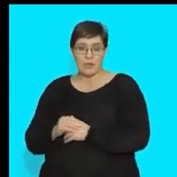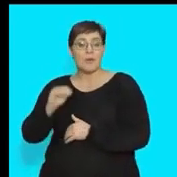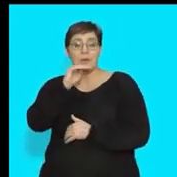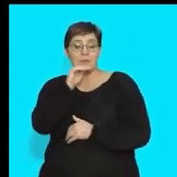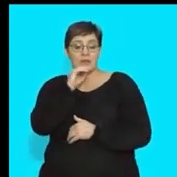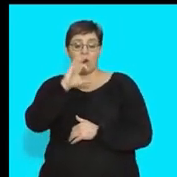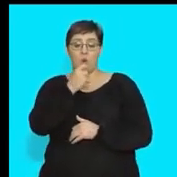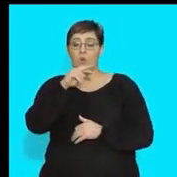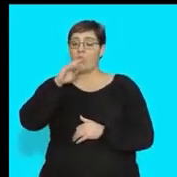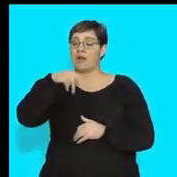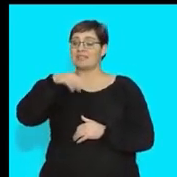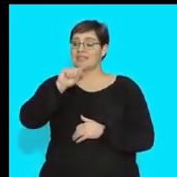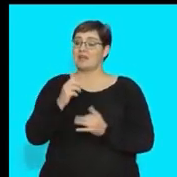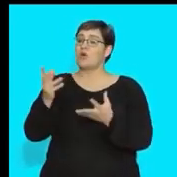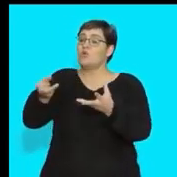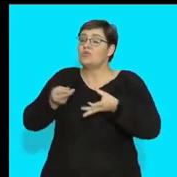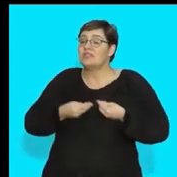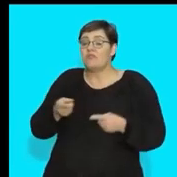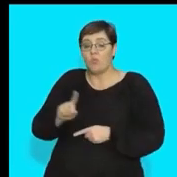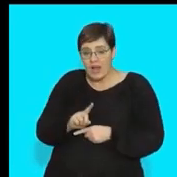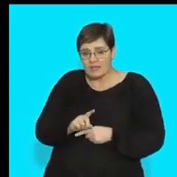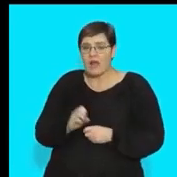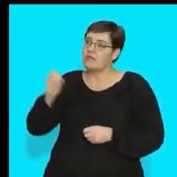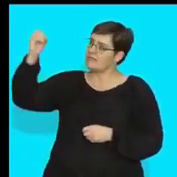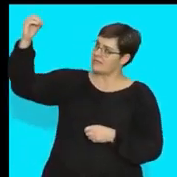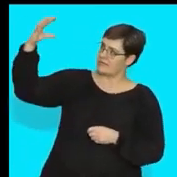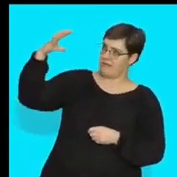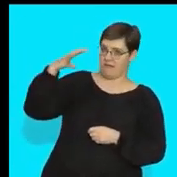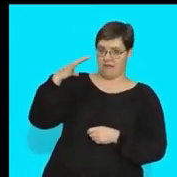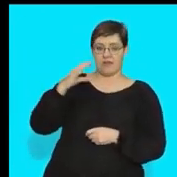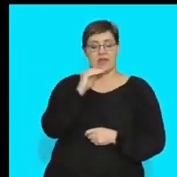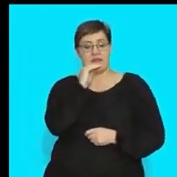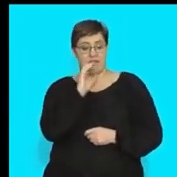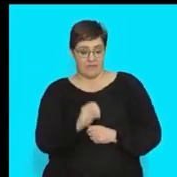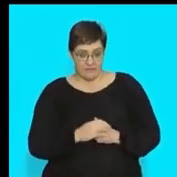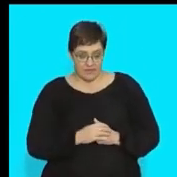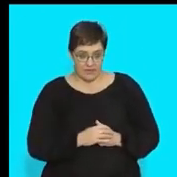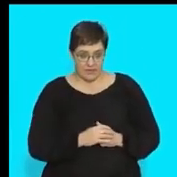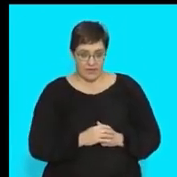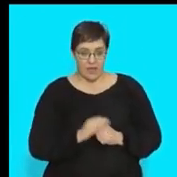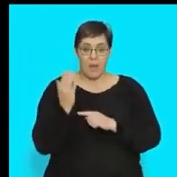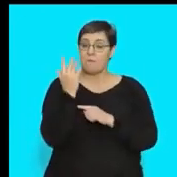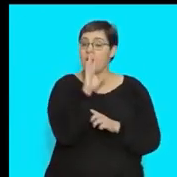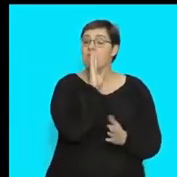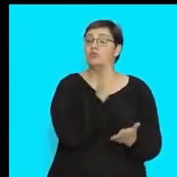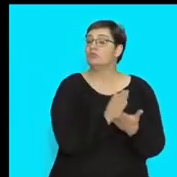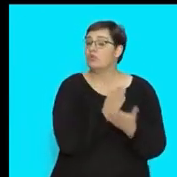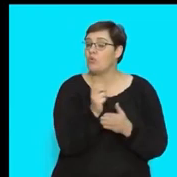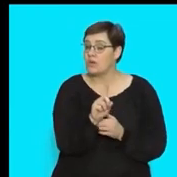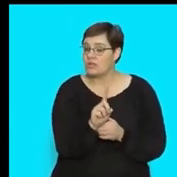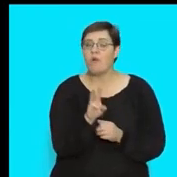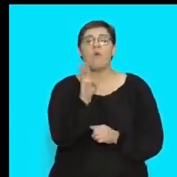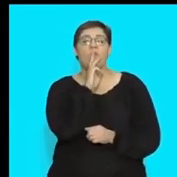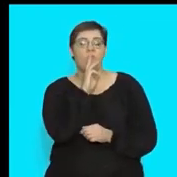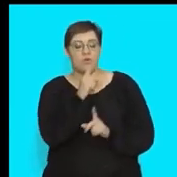chloroplast receives a lot of sunlight. And the plant needs to ensure that there's water